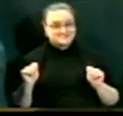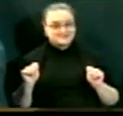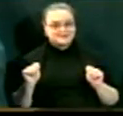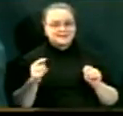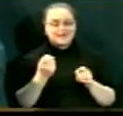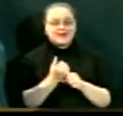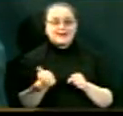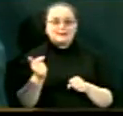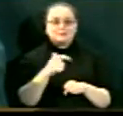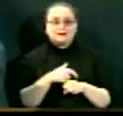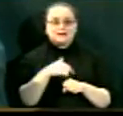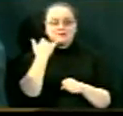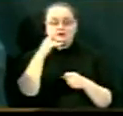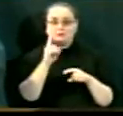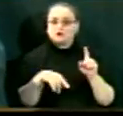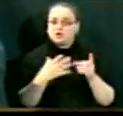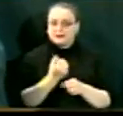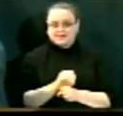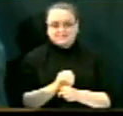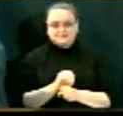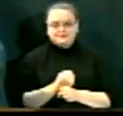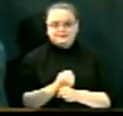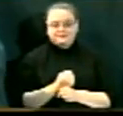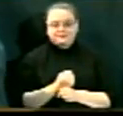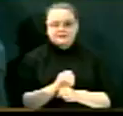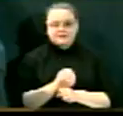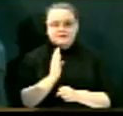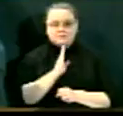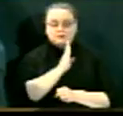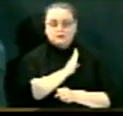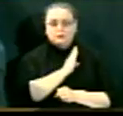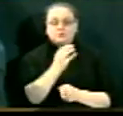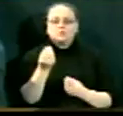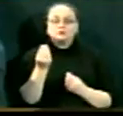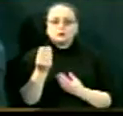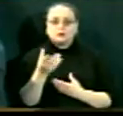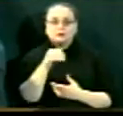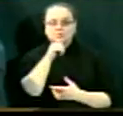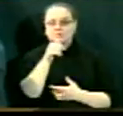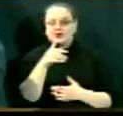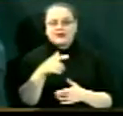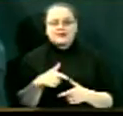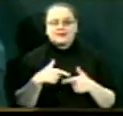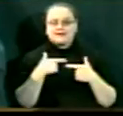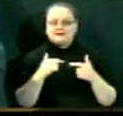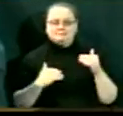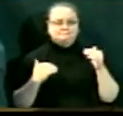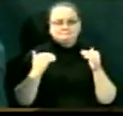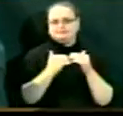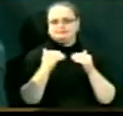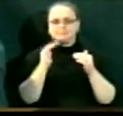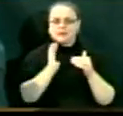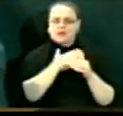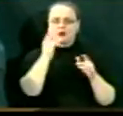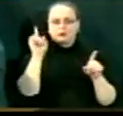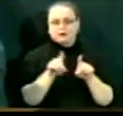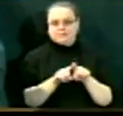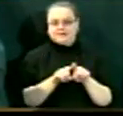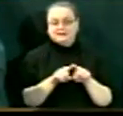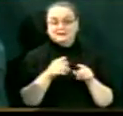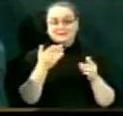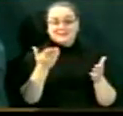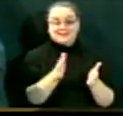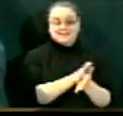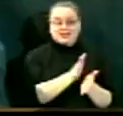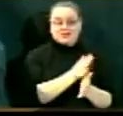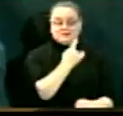every time if we couldn't get it, the board was told we were not living up to our agreement. This